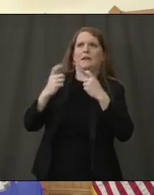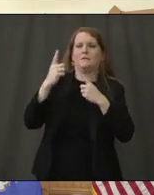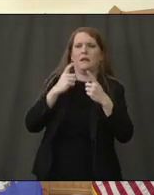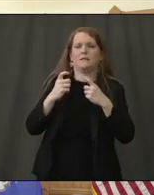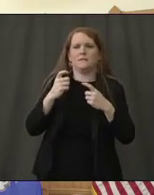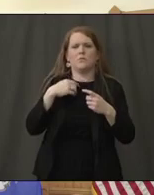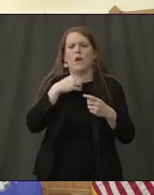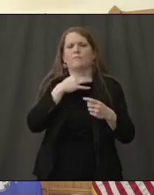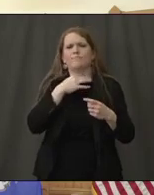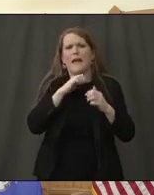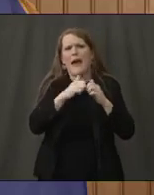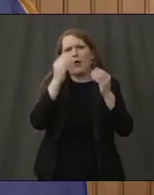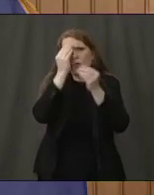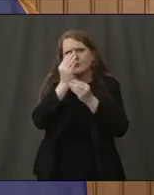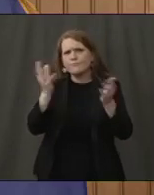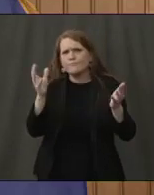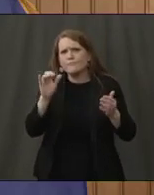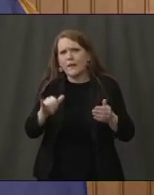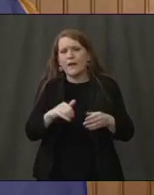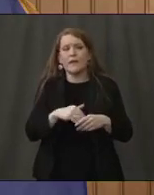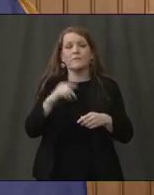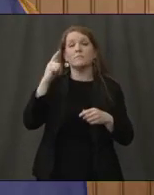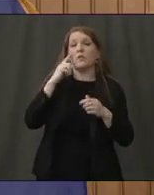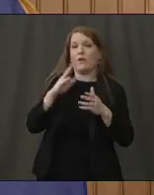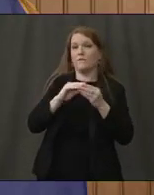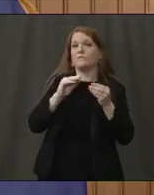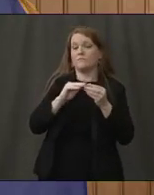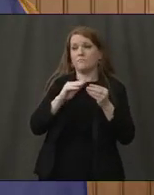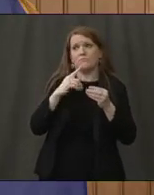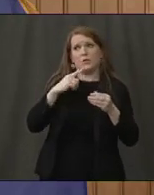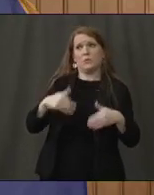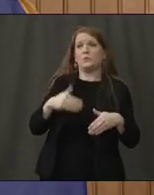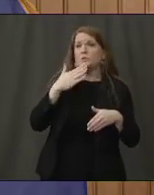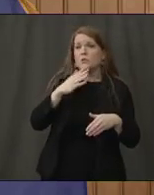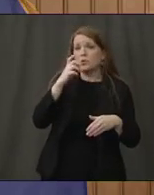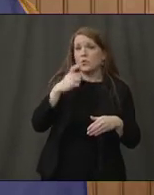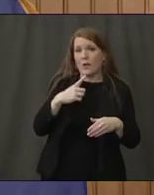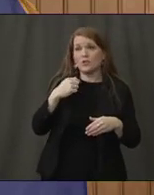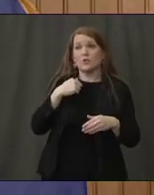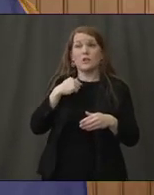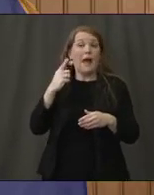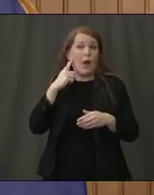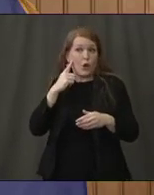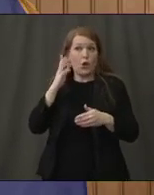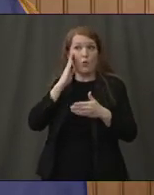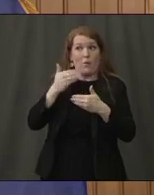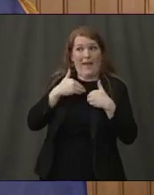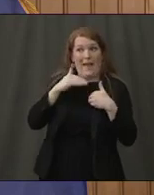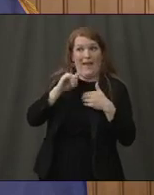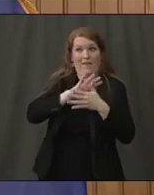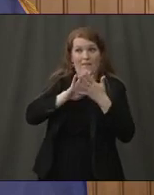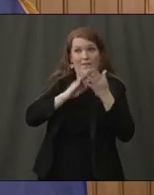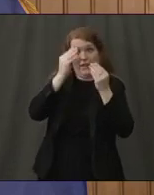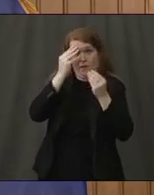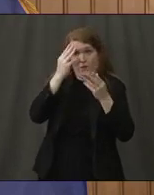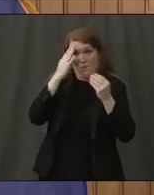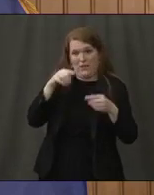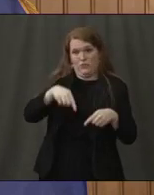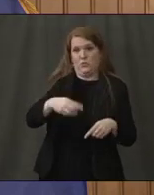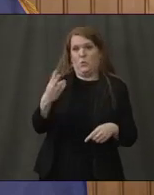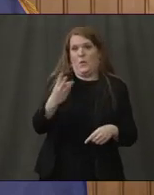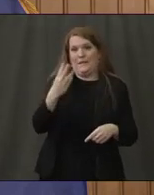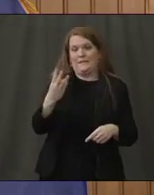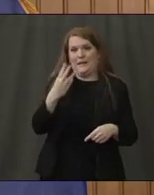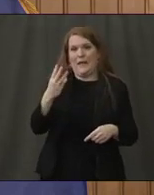is a really good question, and we are going to have that, I'm told, by Wednesday, because it's interesting who's